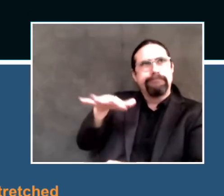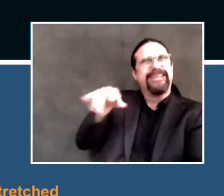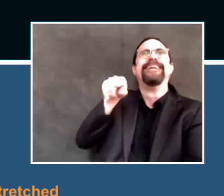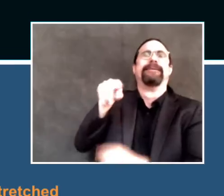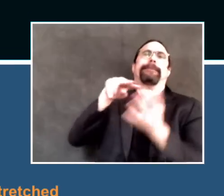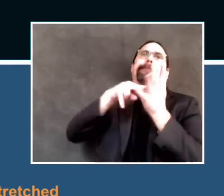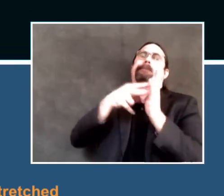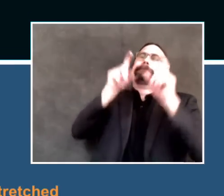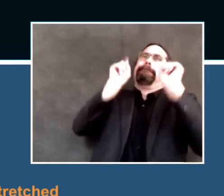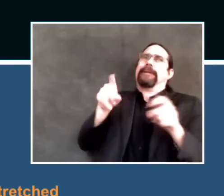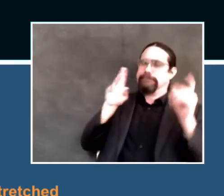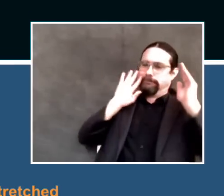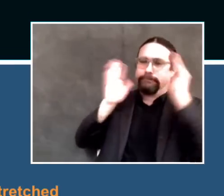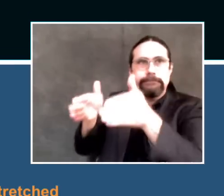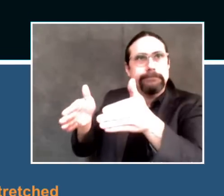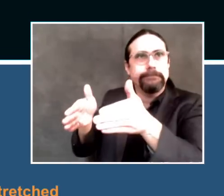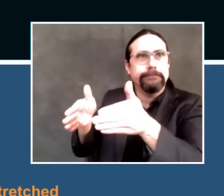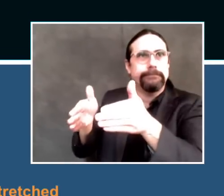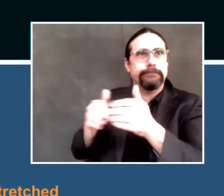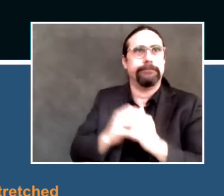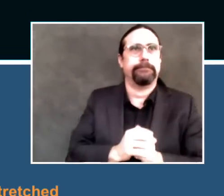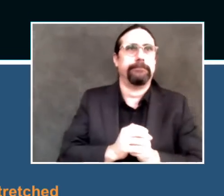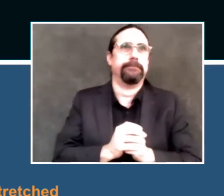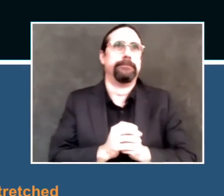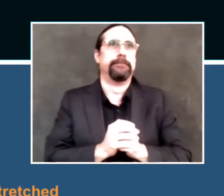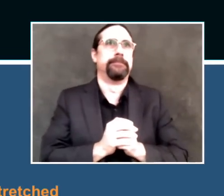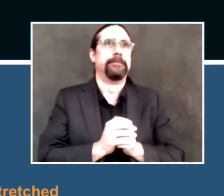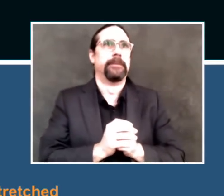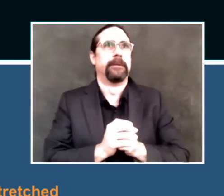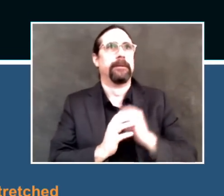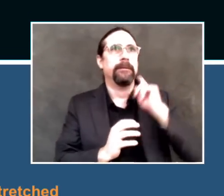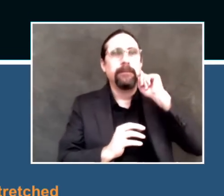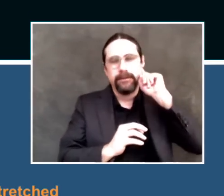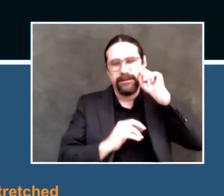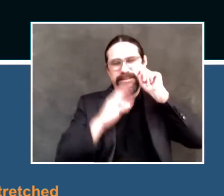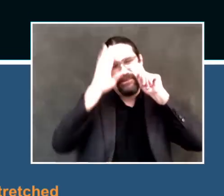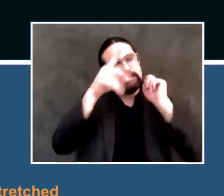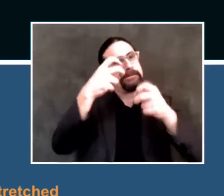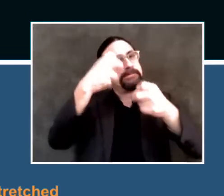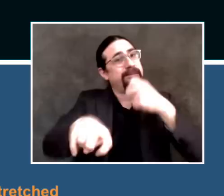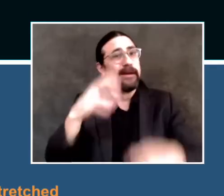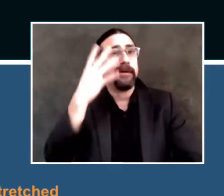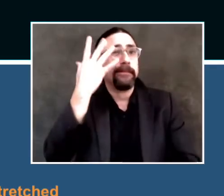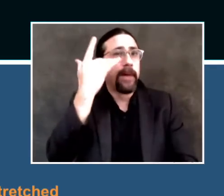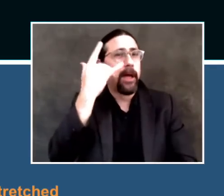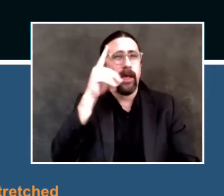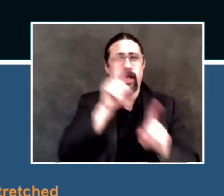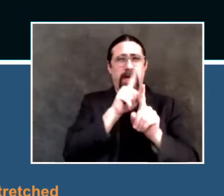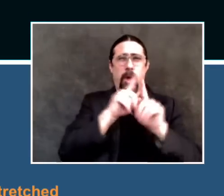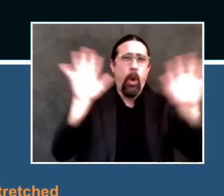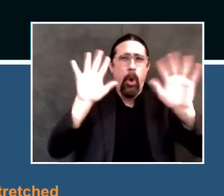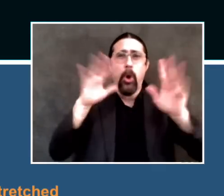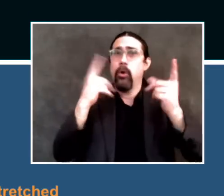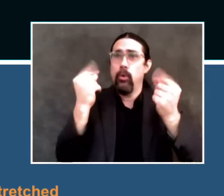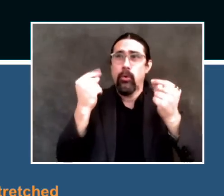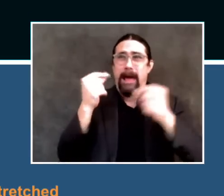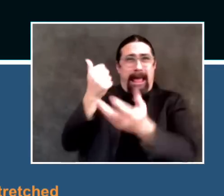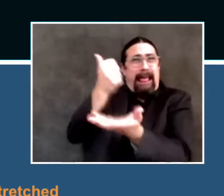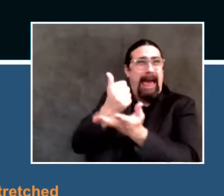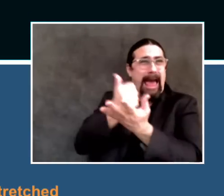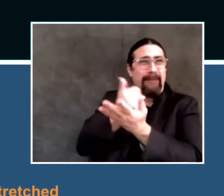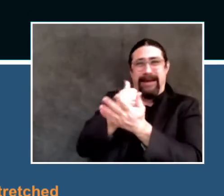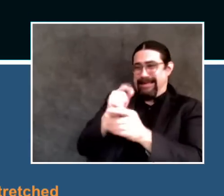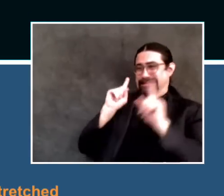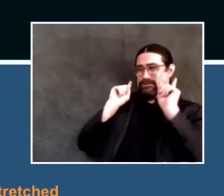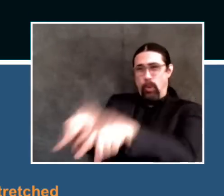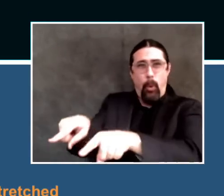place. And we felt very strongly that our healthcare professionals, of course, had to be first and foremost devoted